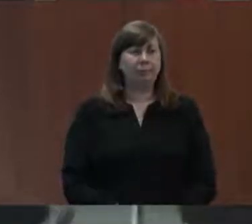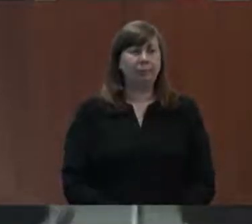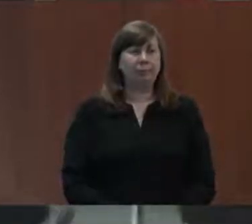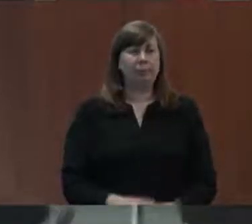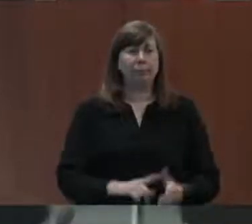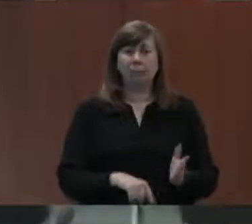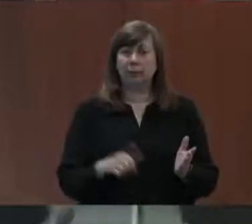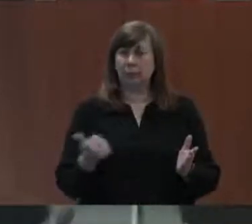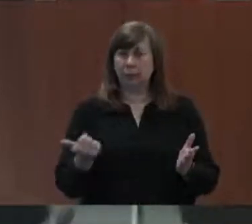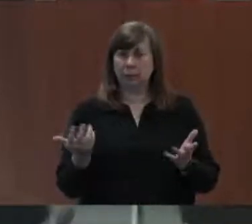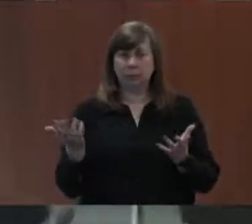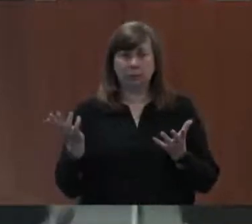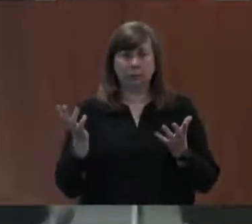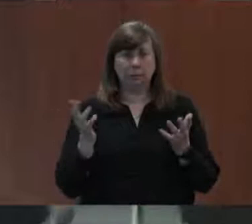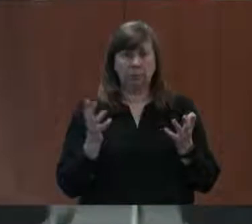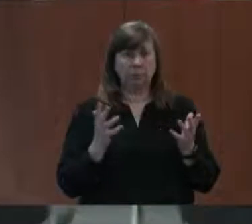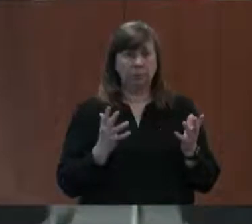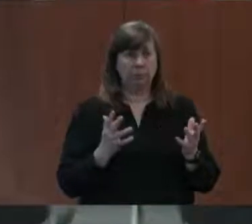else?